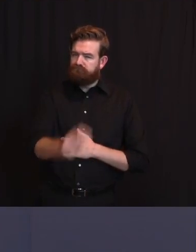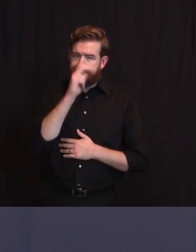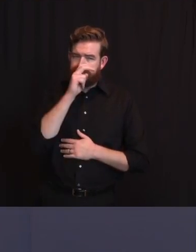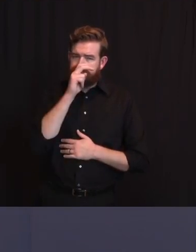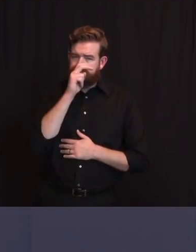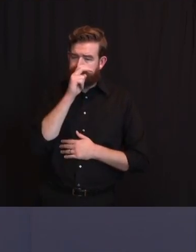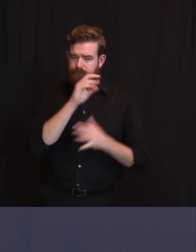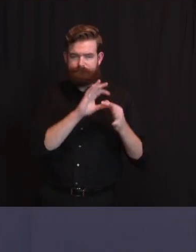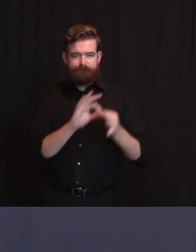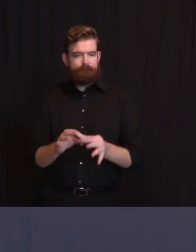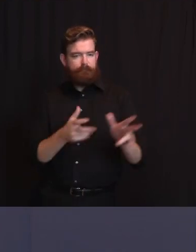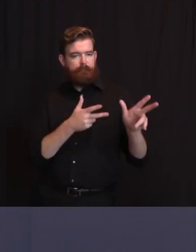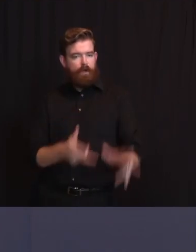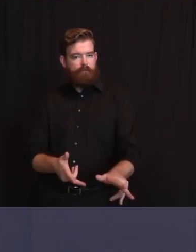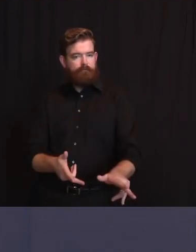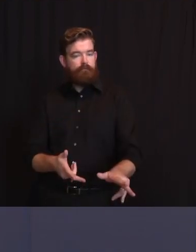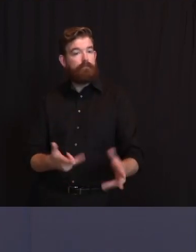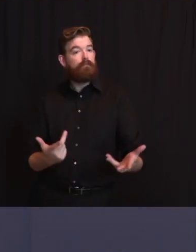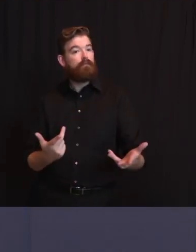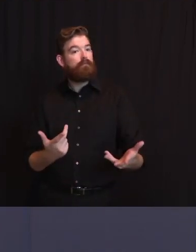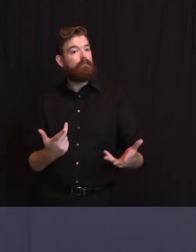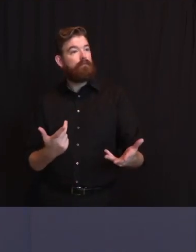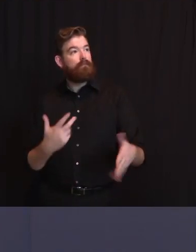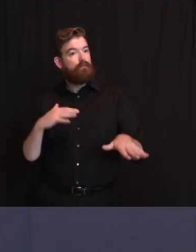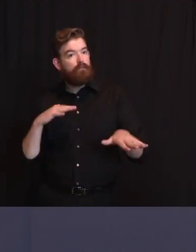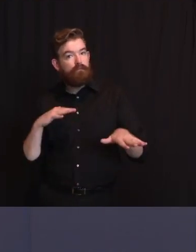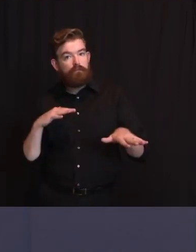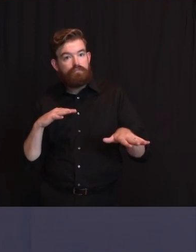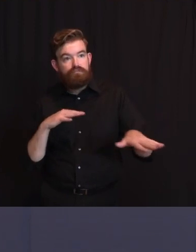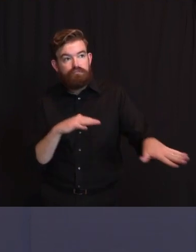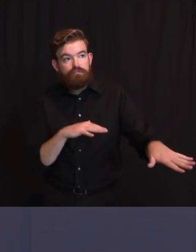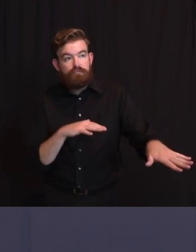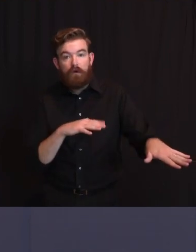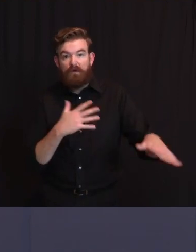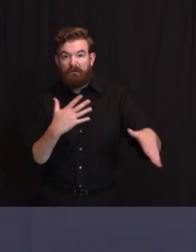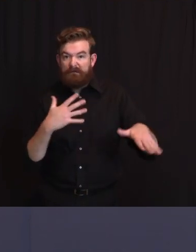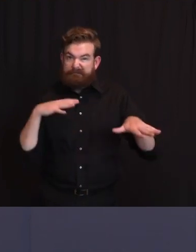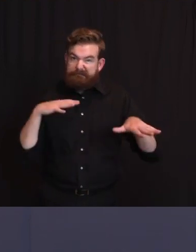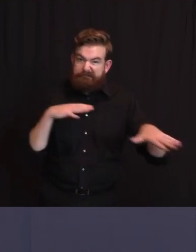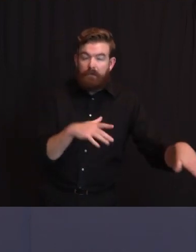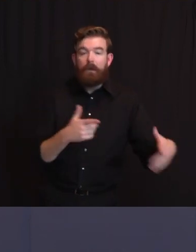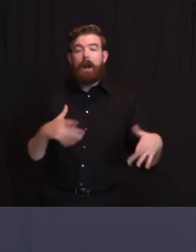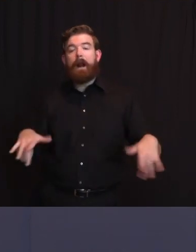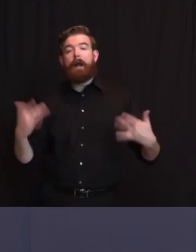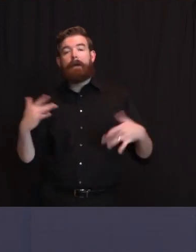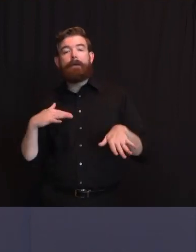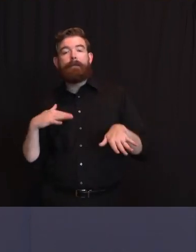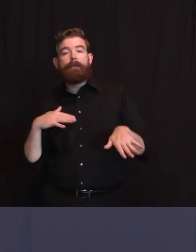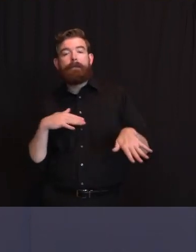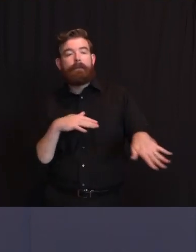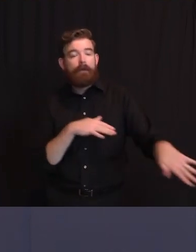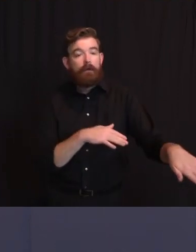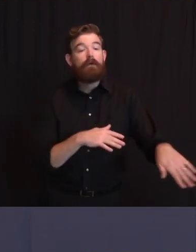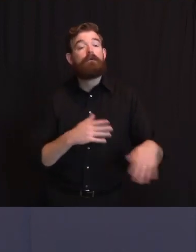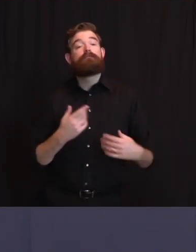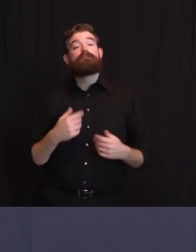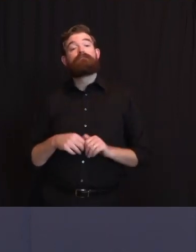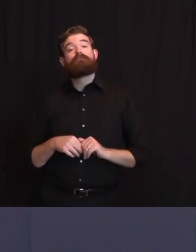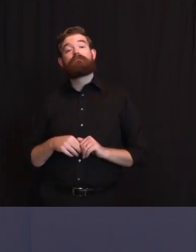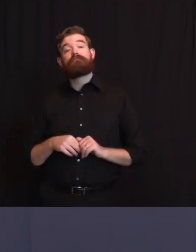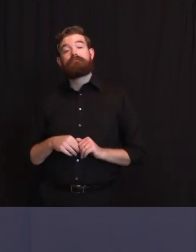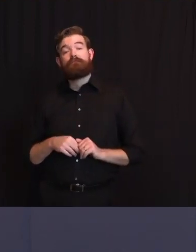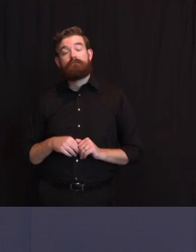traffic conditions, light, heavy, speed of the motorist, an imminent threat by a motorist traveling in excess of 100,